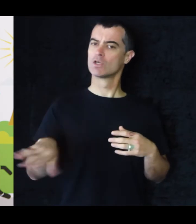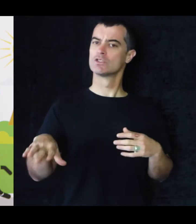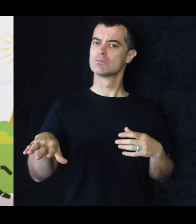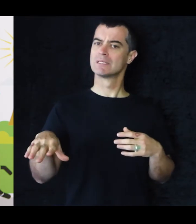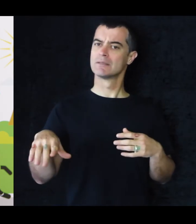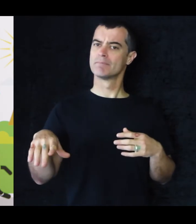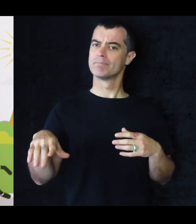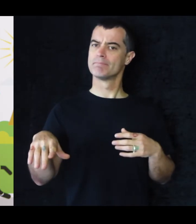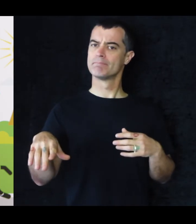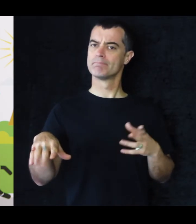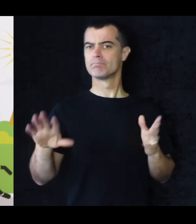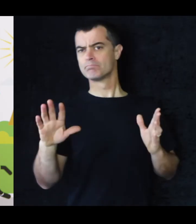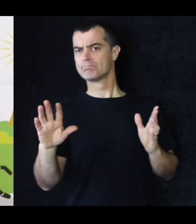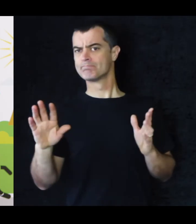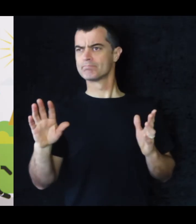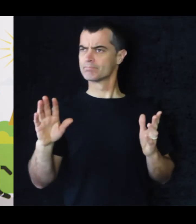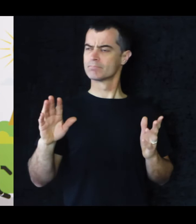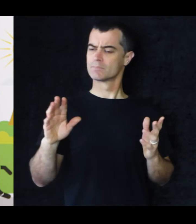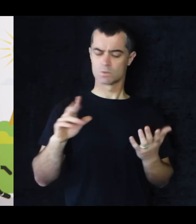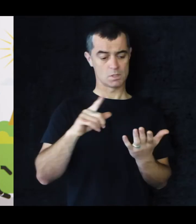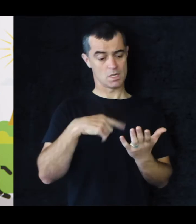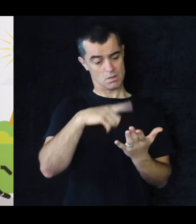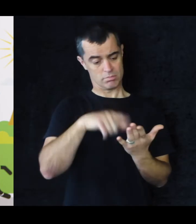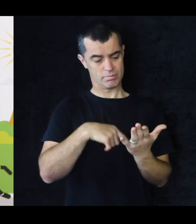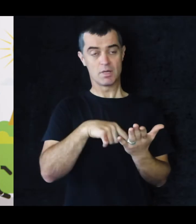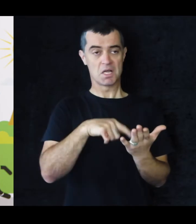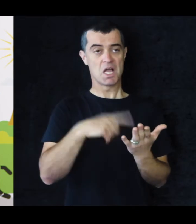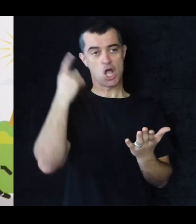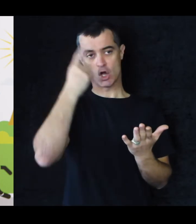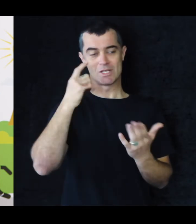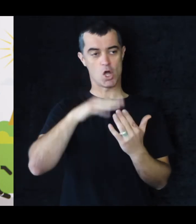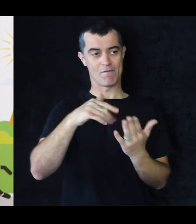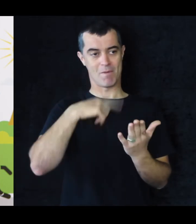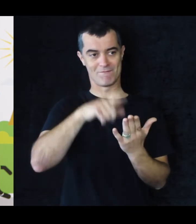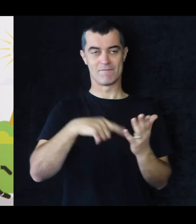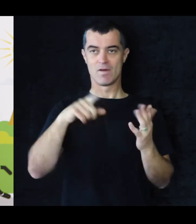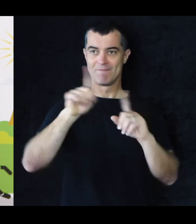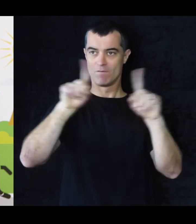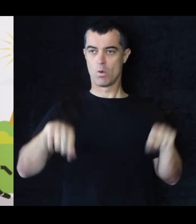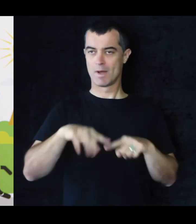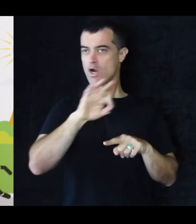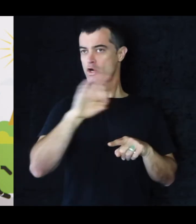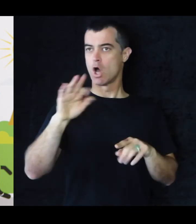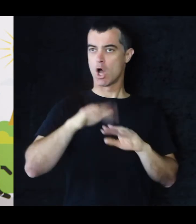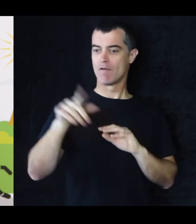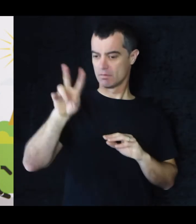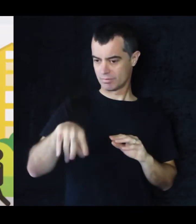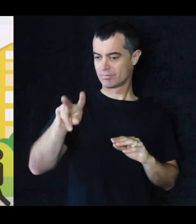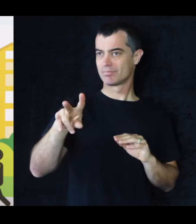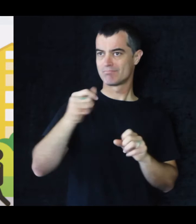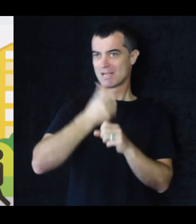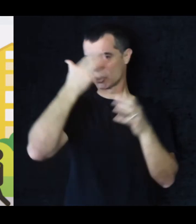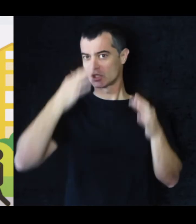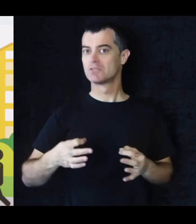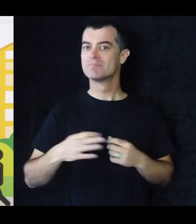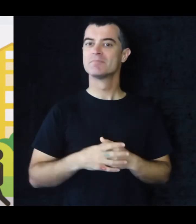be considered on the merits of my application, not on any preconceived ideas.